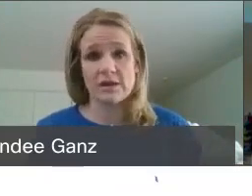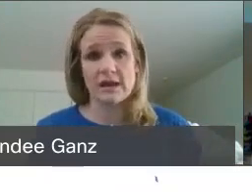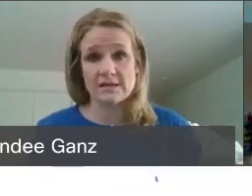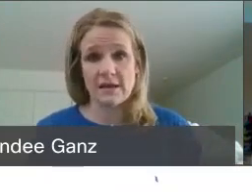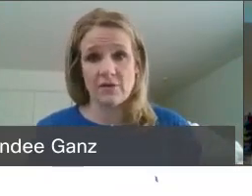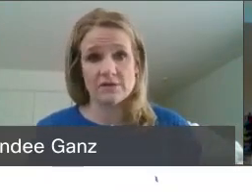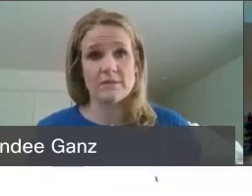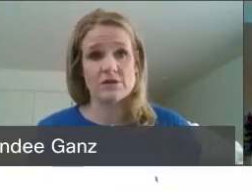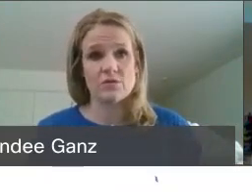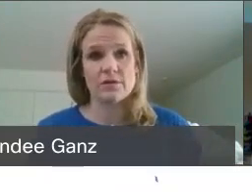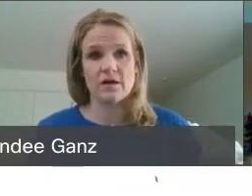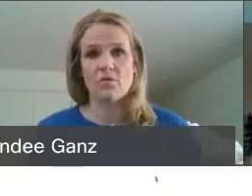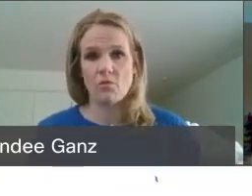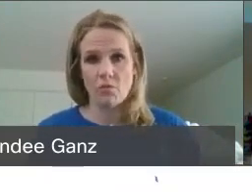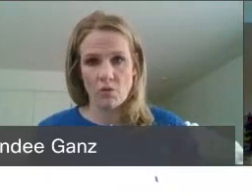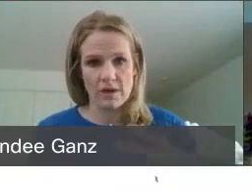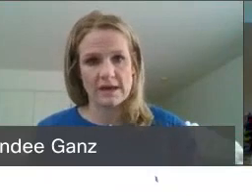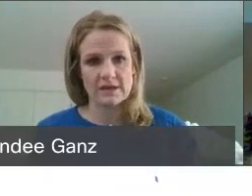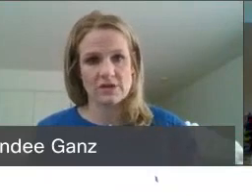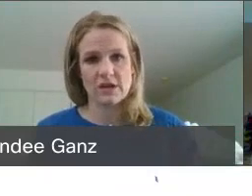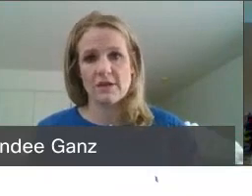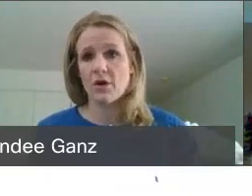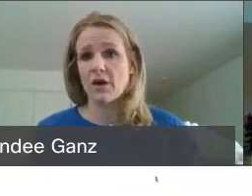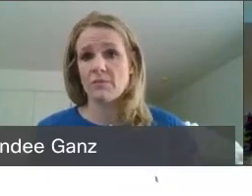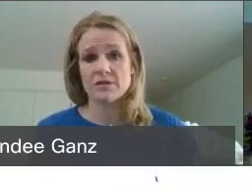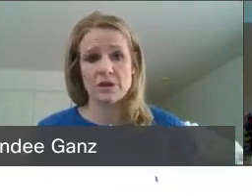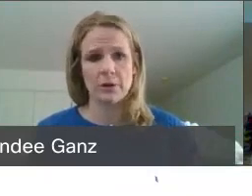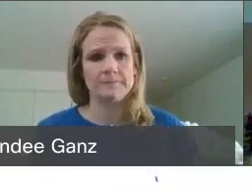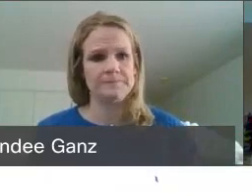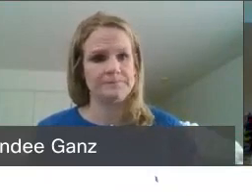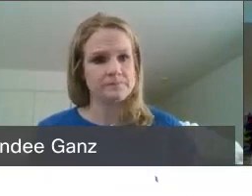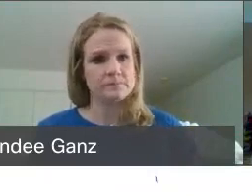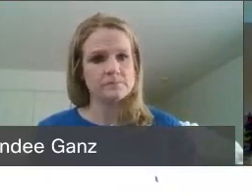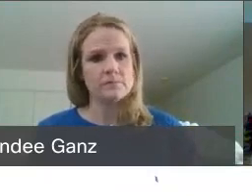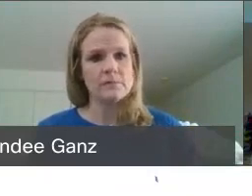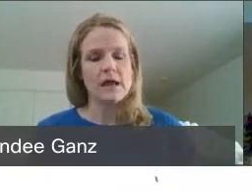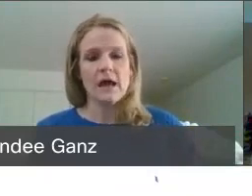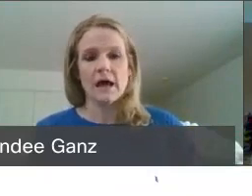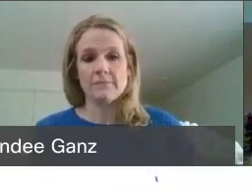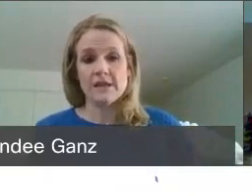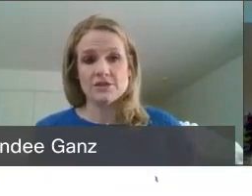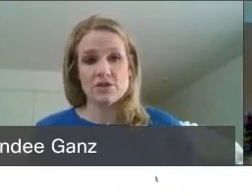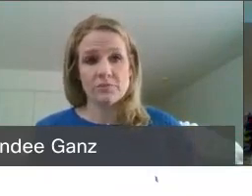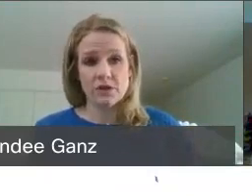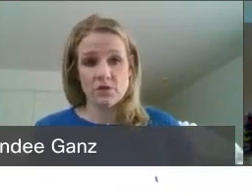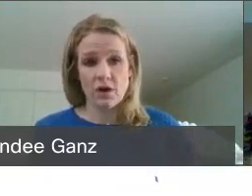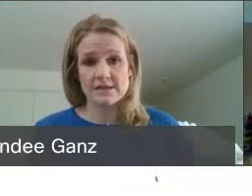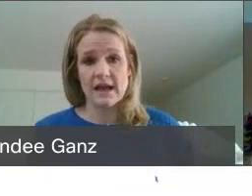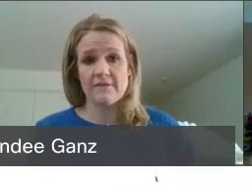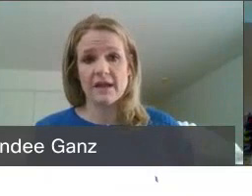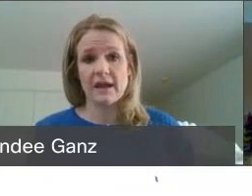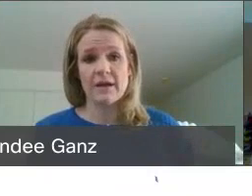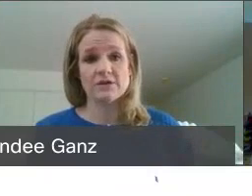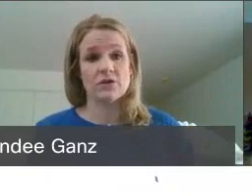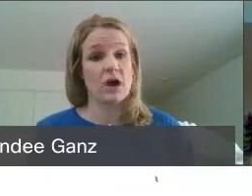go to the next level to make sure that we continue to keep our environment secure. These new costs